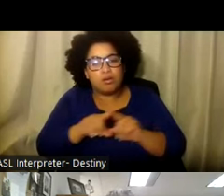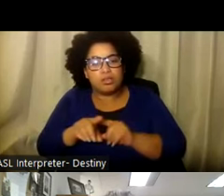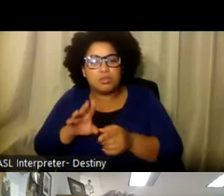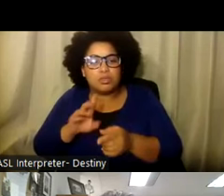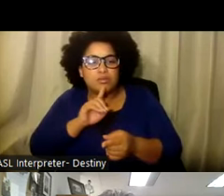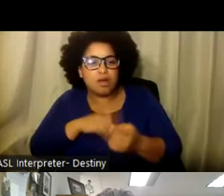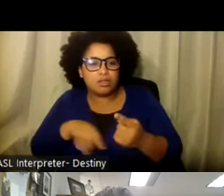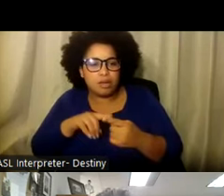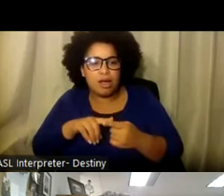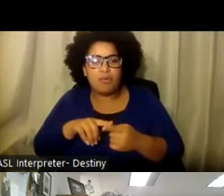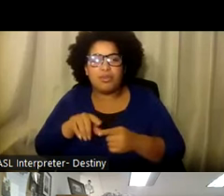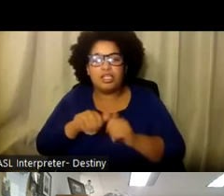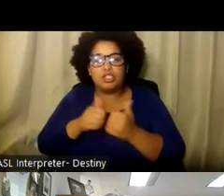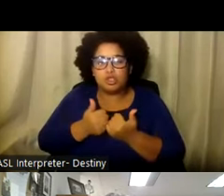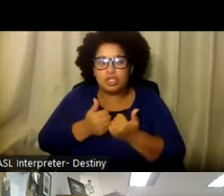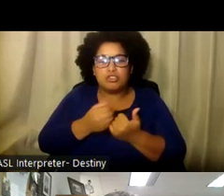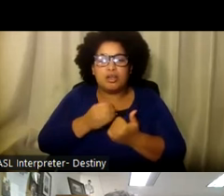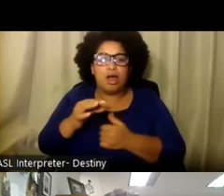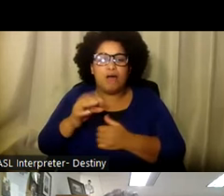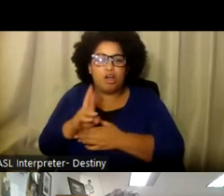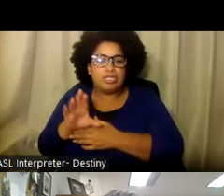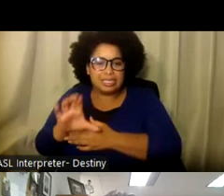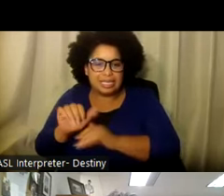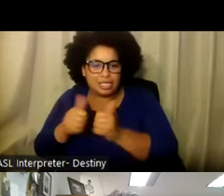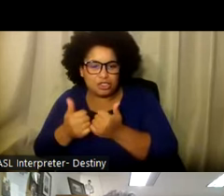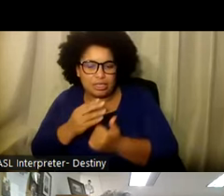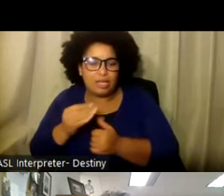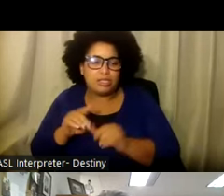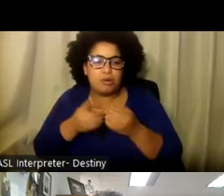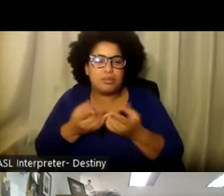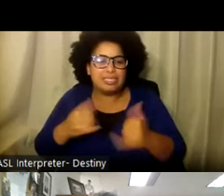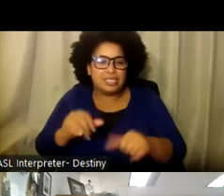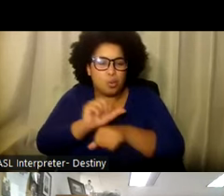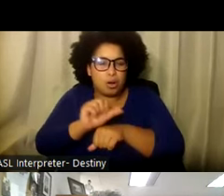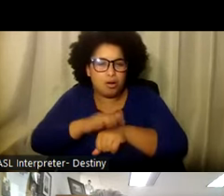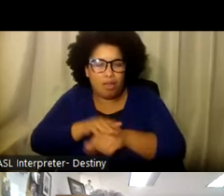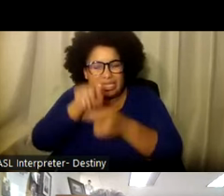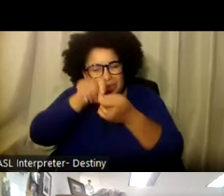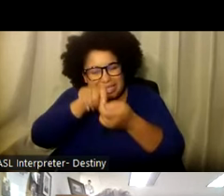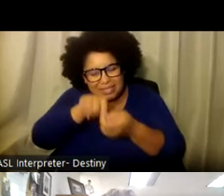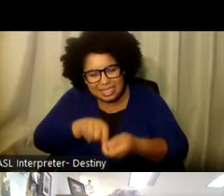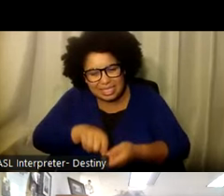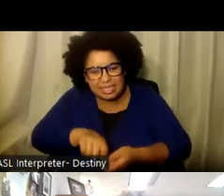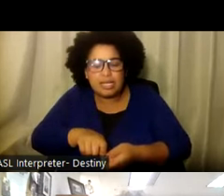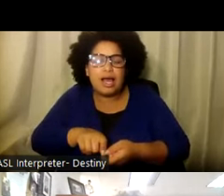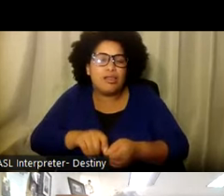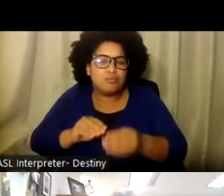Center Agencies at the department are still working on these details and many others that come